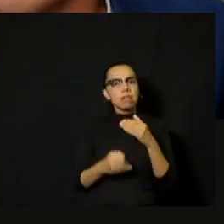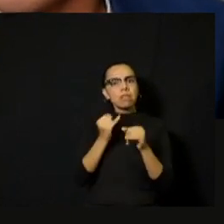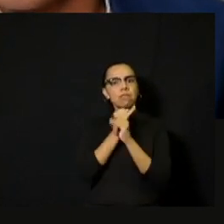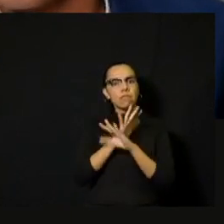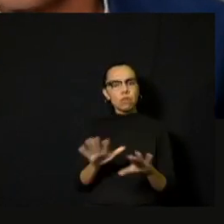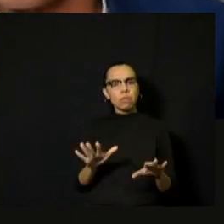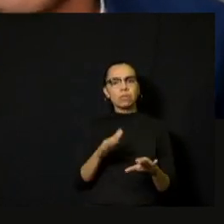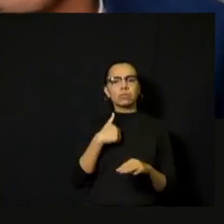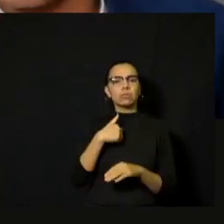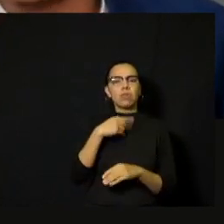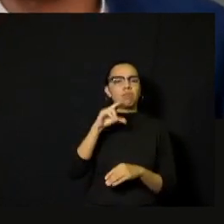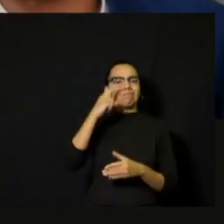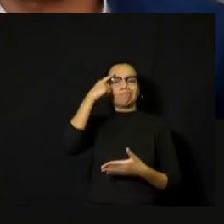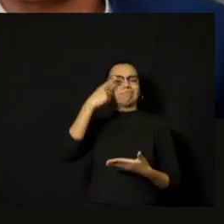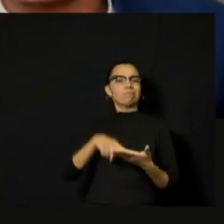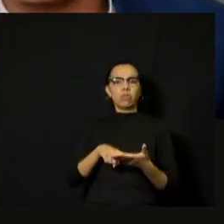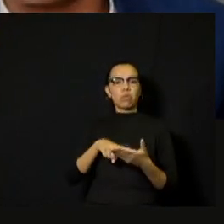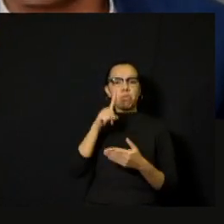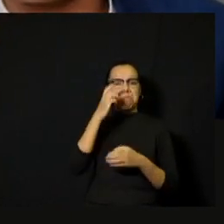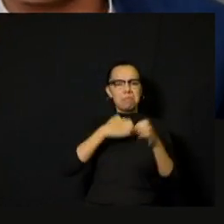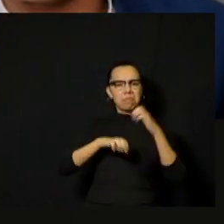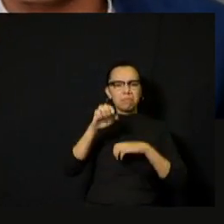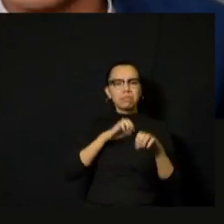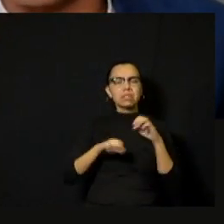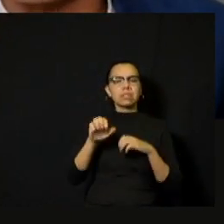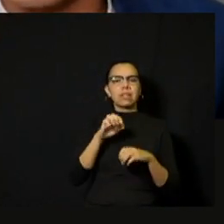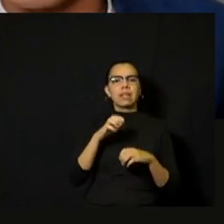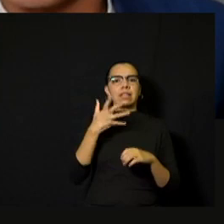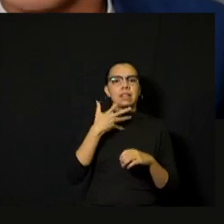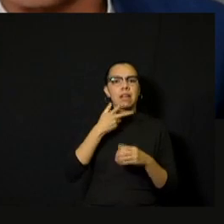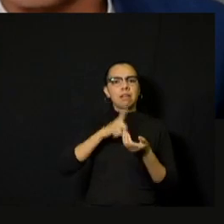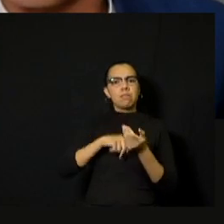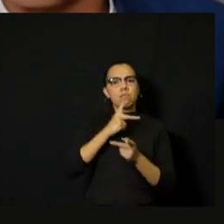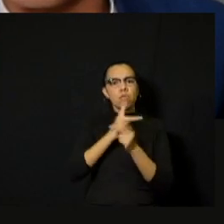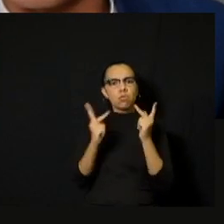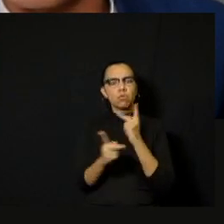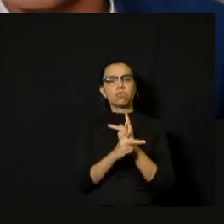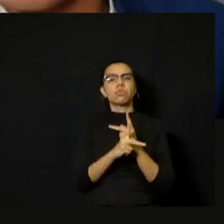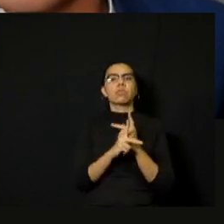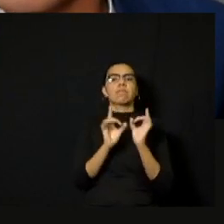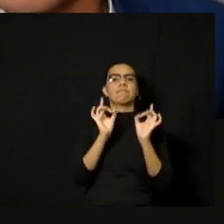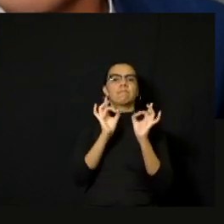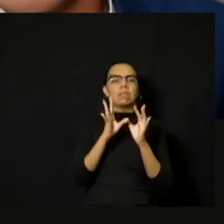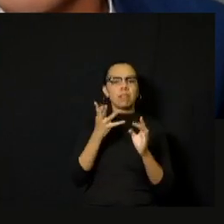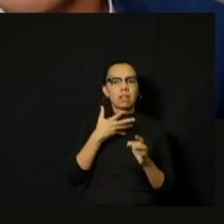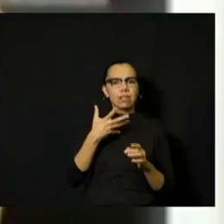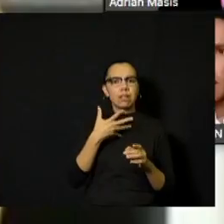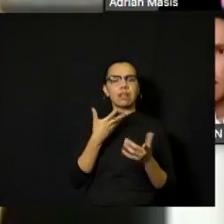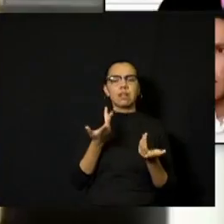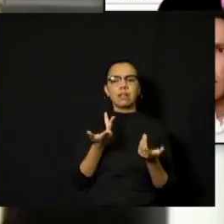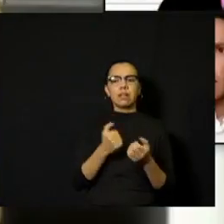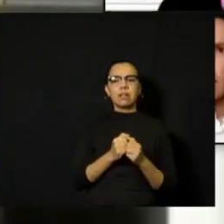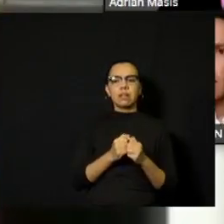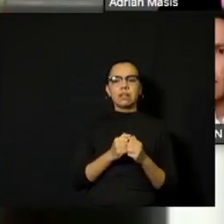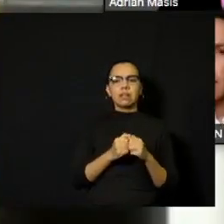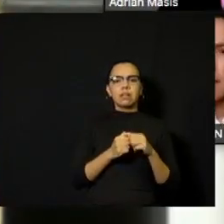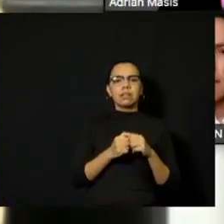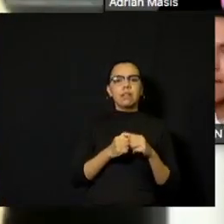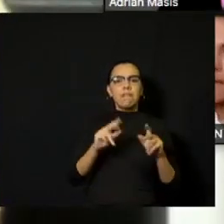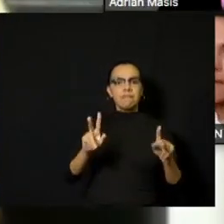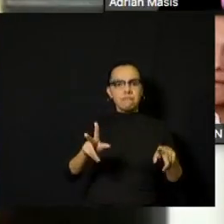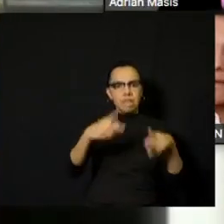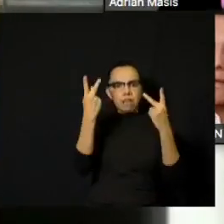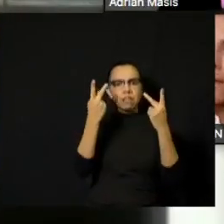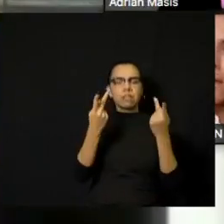opportunity because of I didn't have enough information, not believe in a company with products that has things